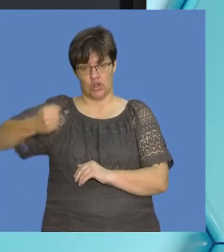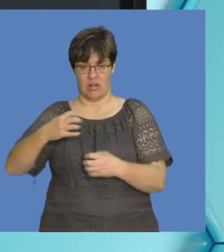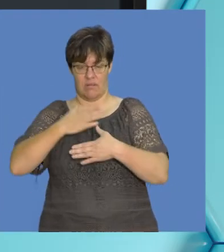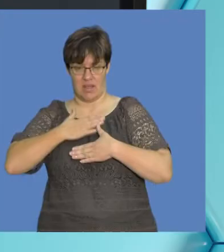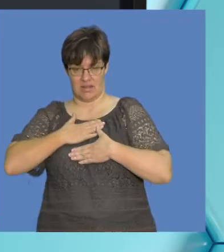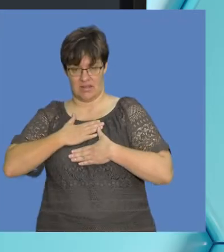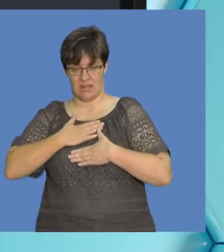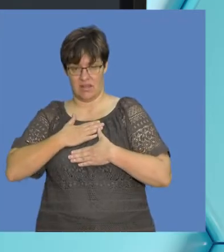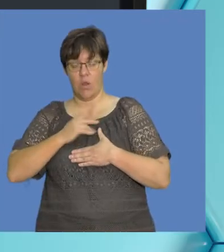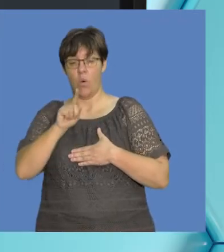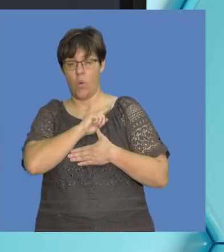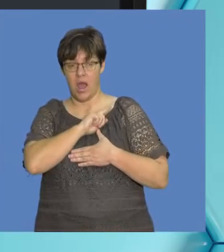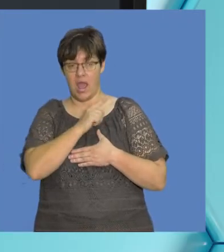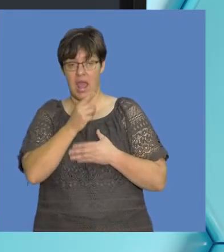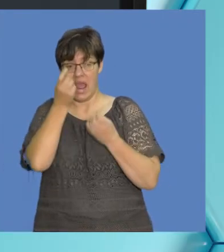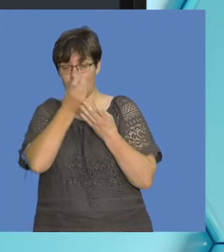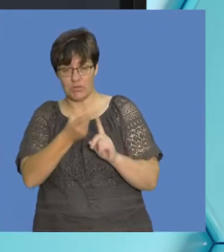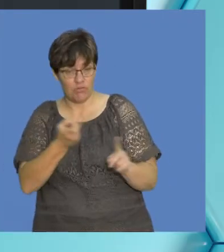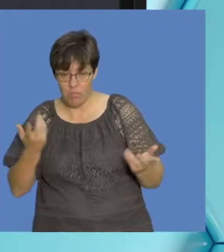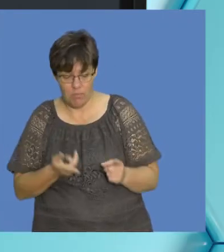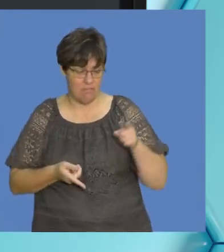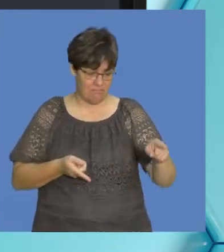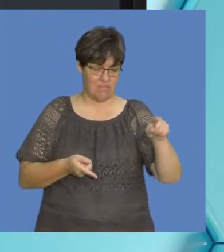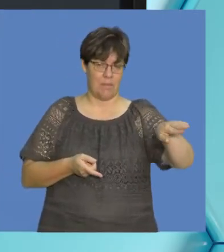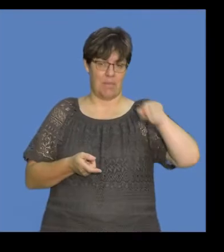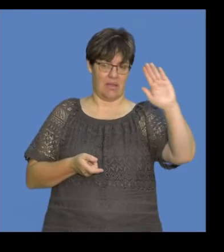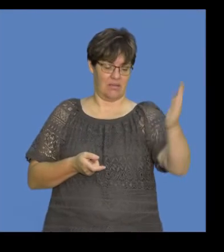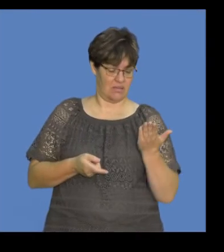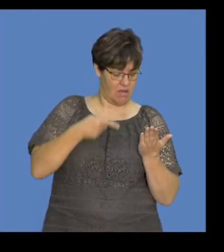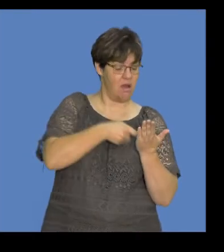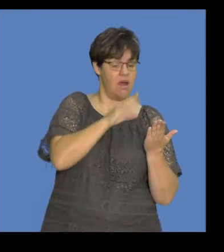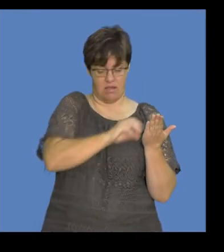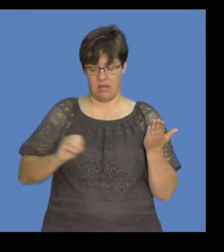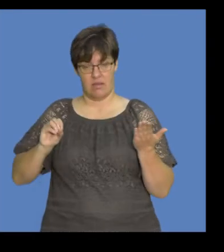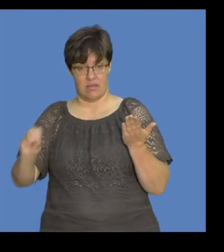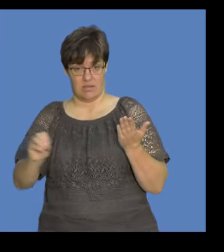with information from the bank statement. Important.